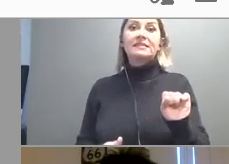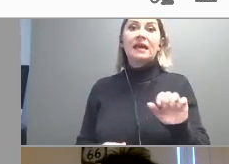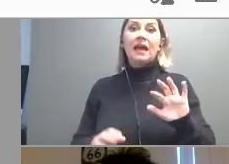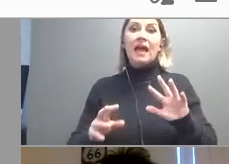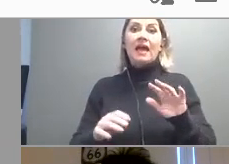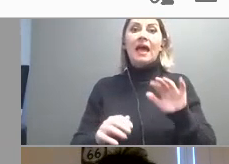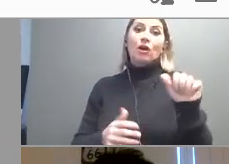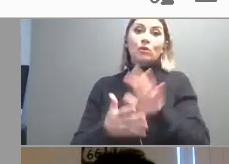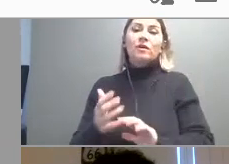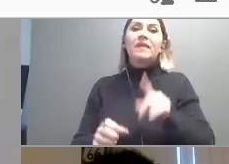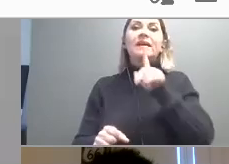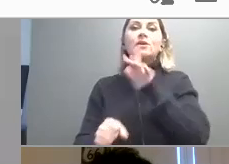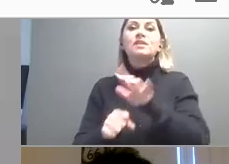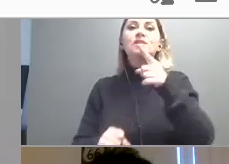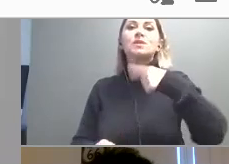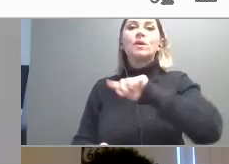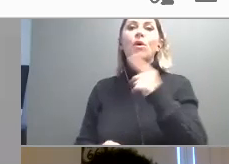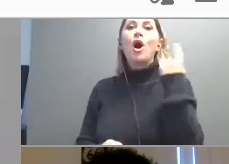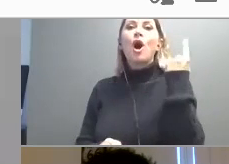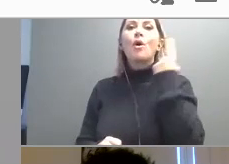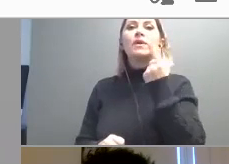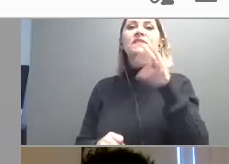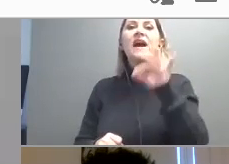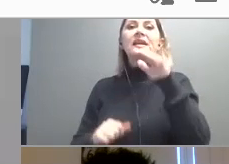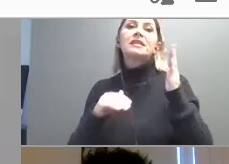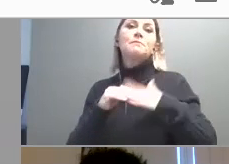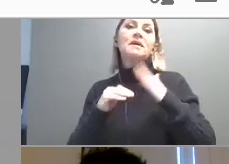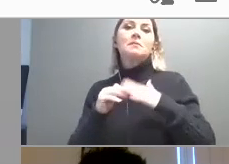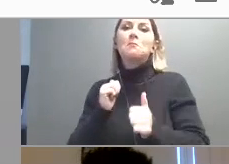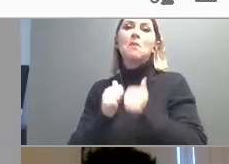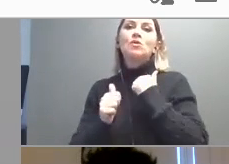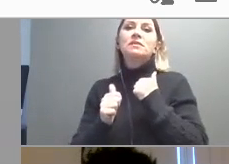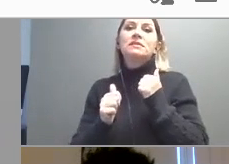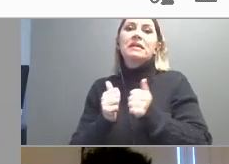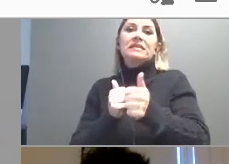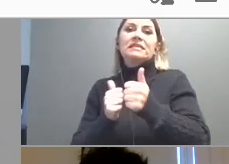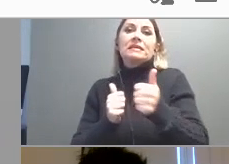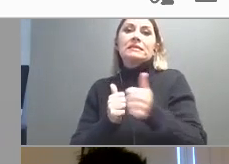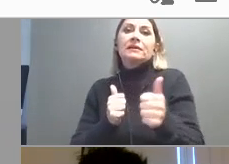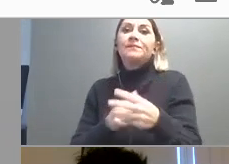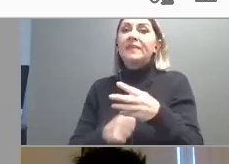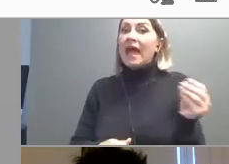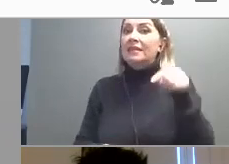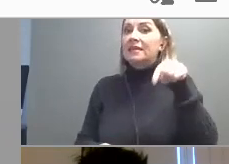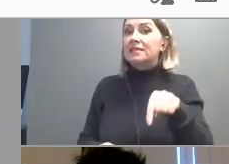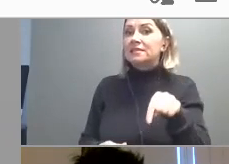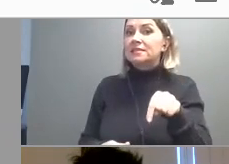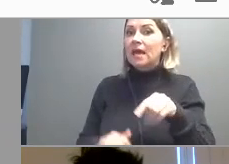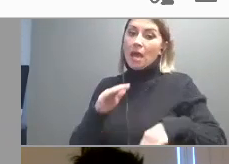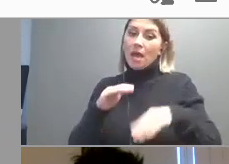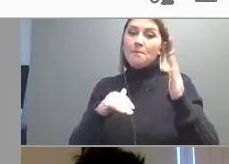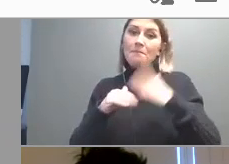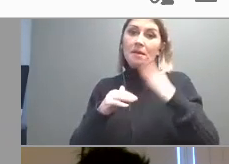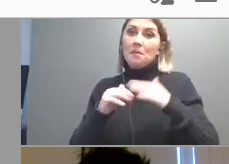sort of guarantees that we are always going to find the minimum most distance. And this minimum most